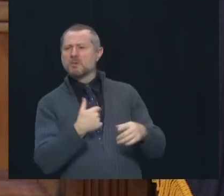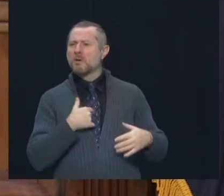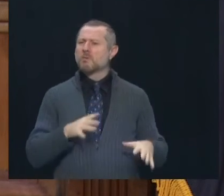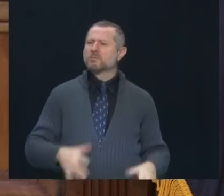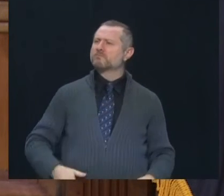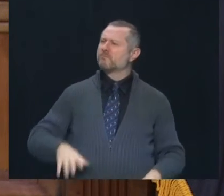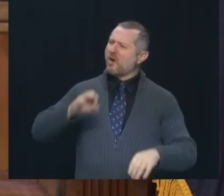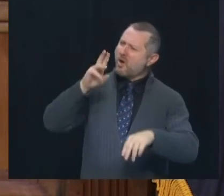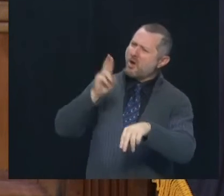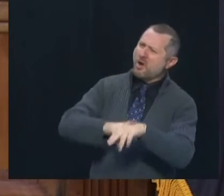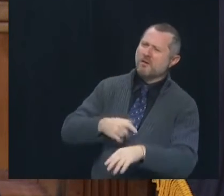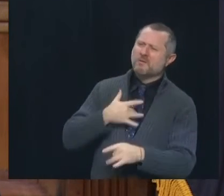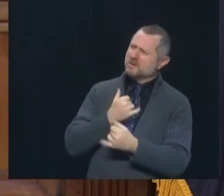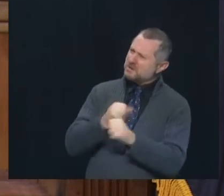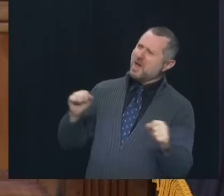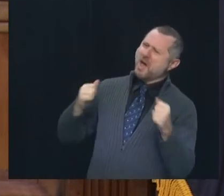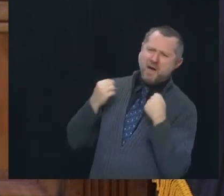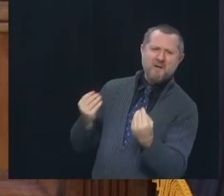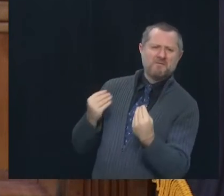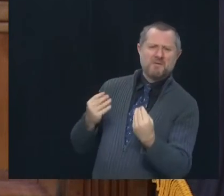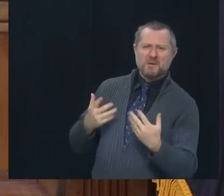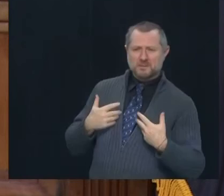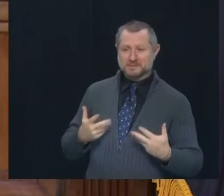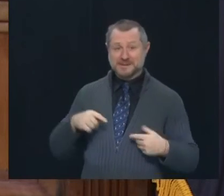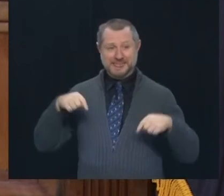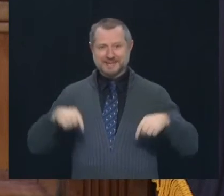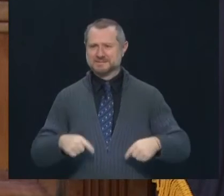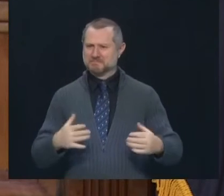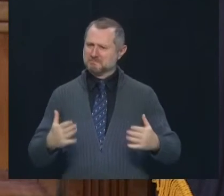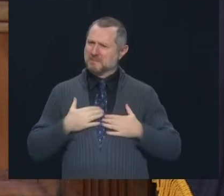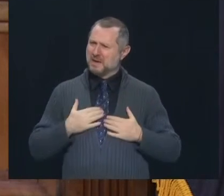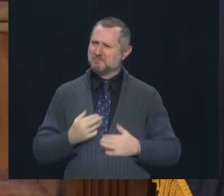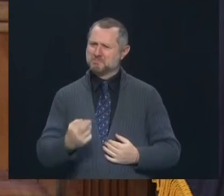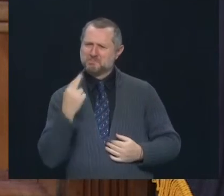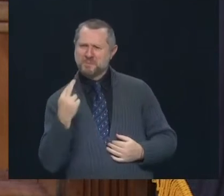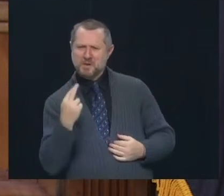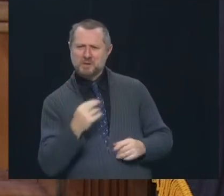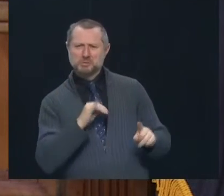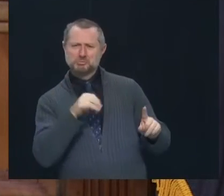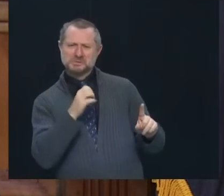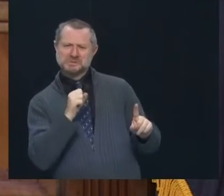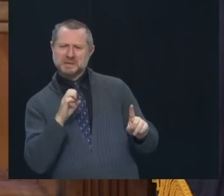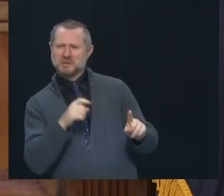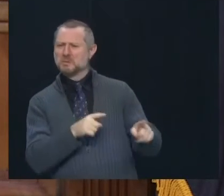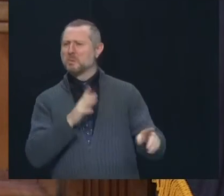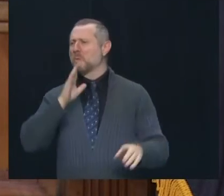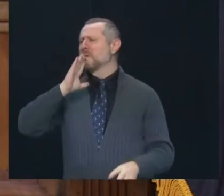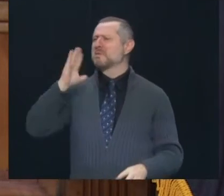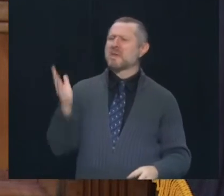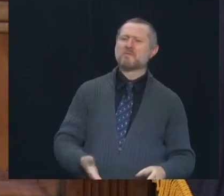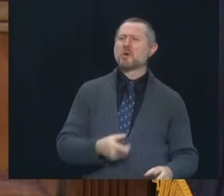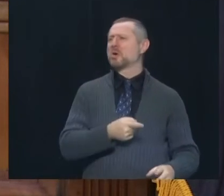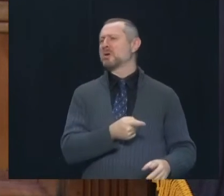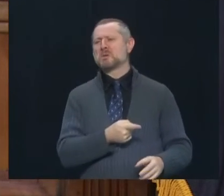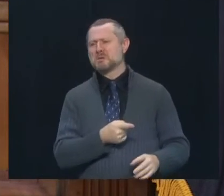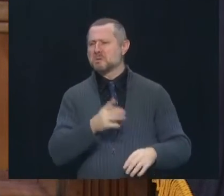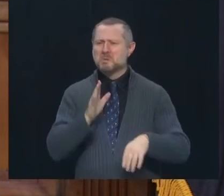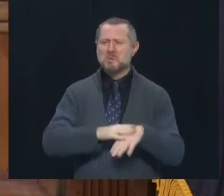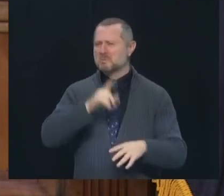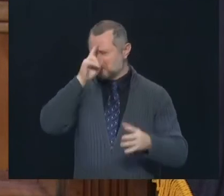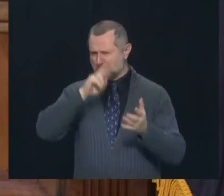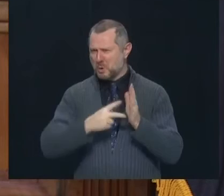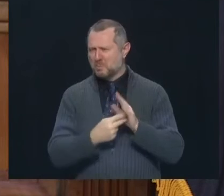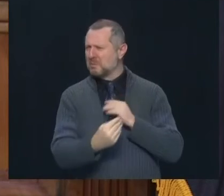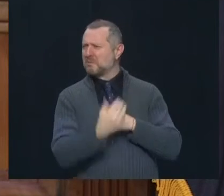safe. This is my best friend Jesse. He would never get me sick.